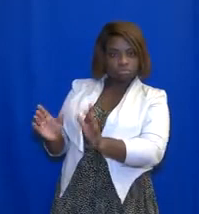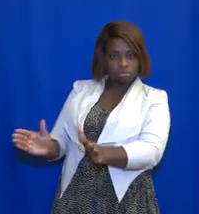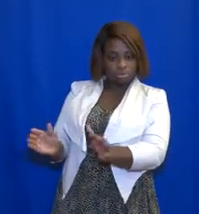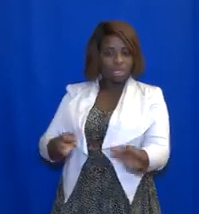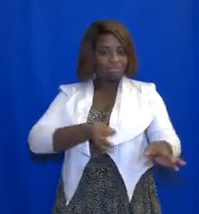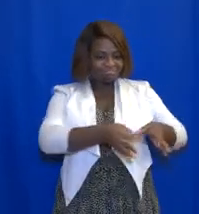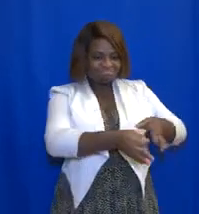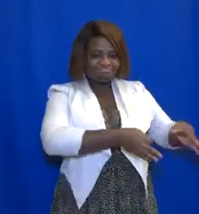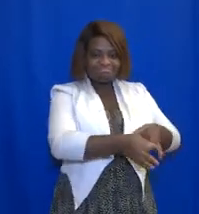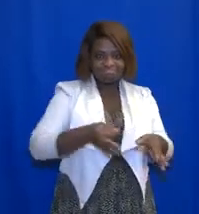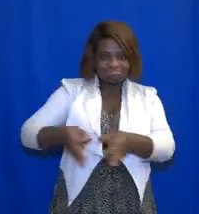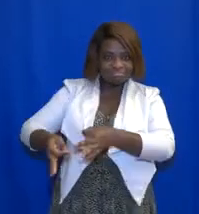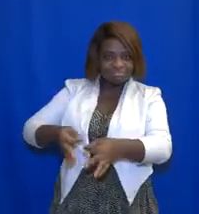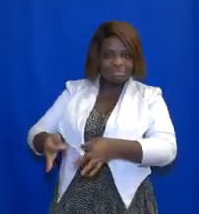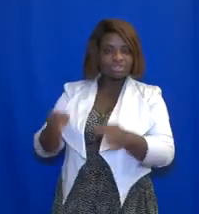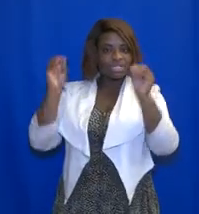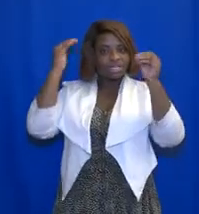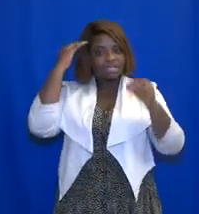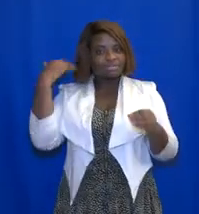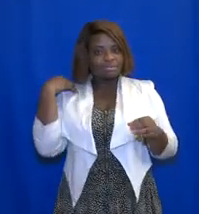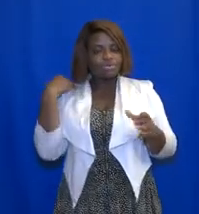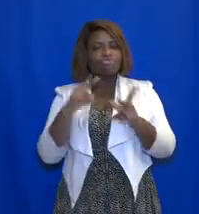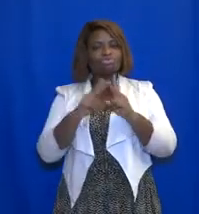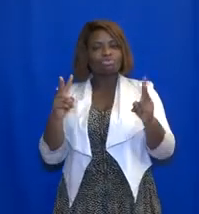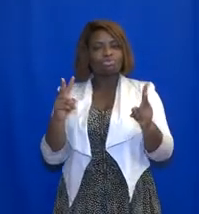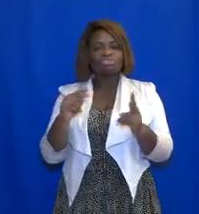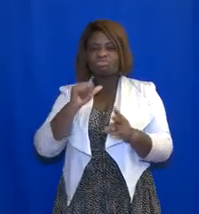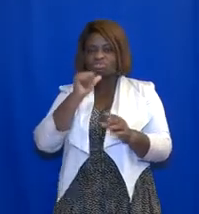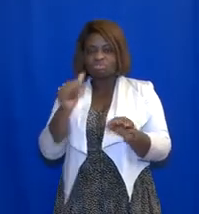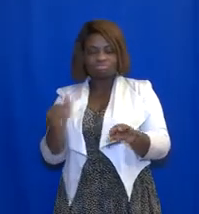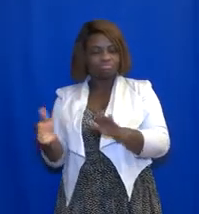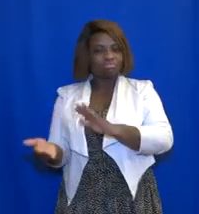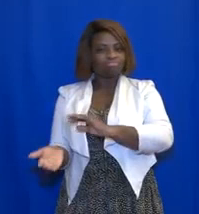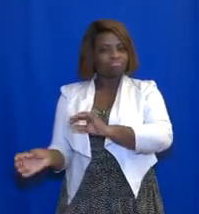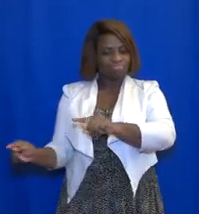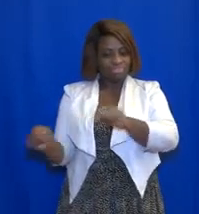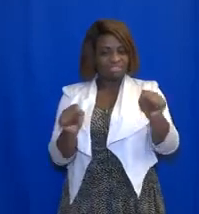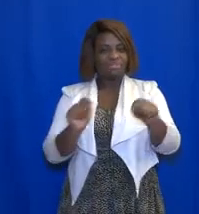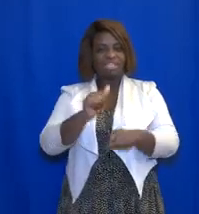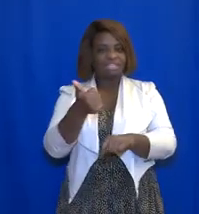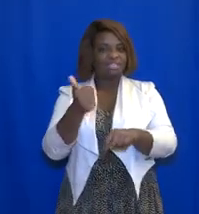out for the head teachers for onward transmission to the students.